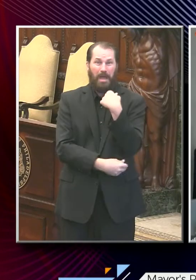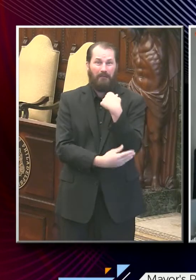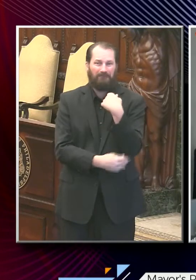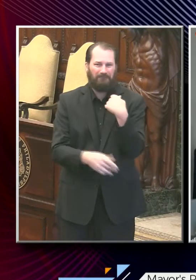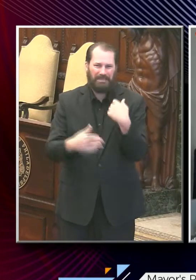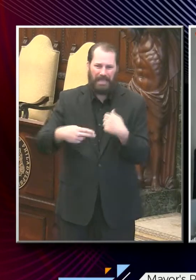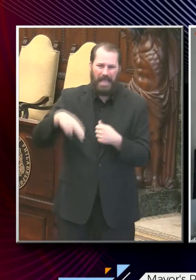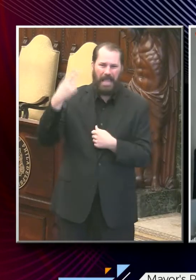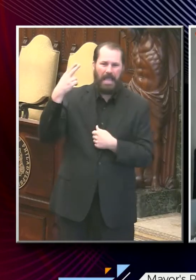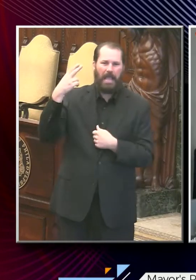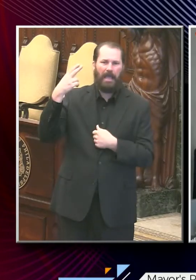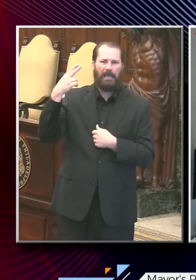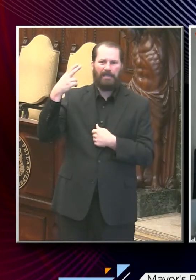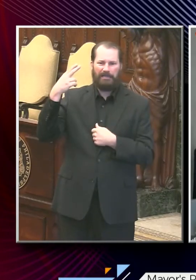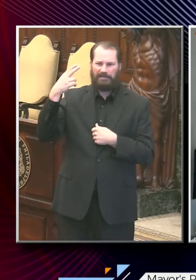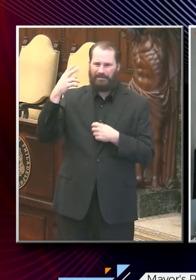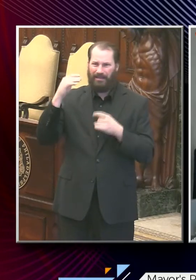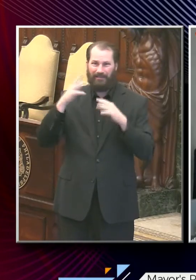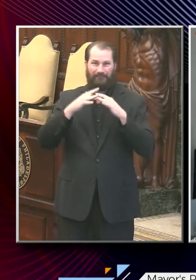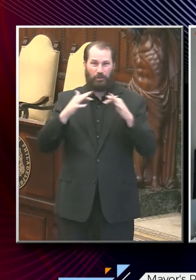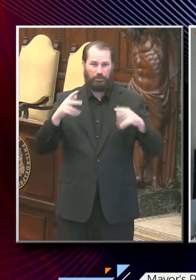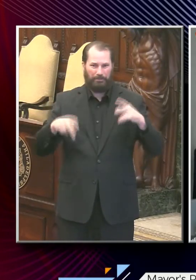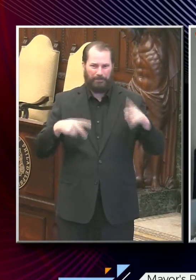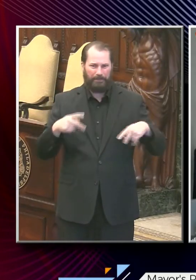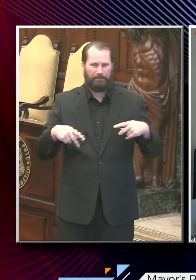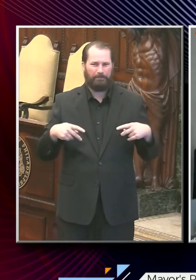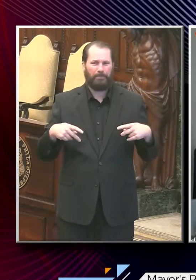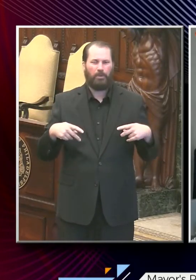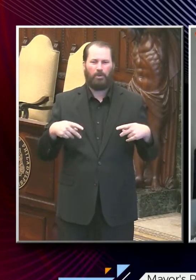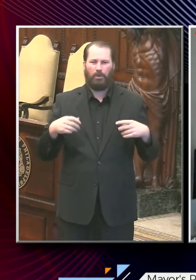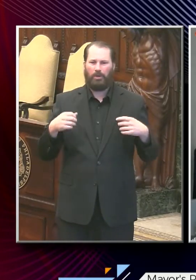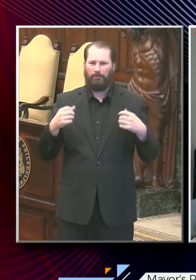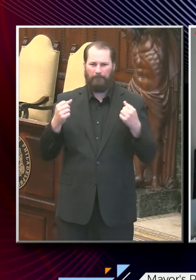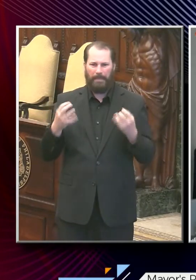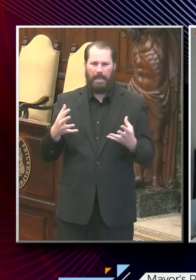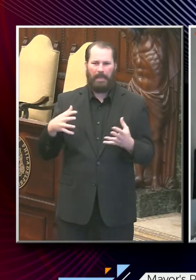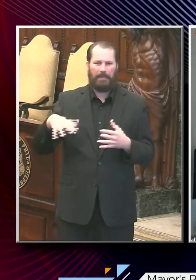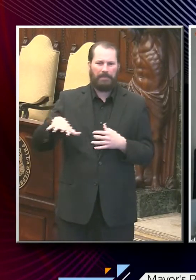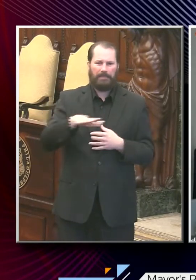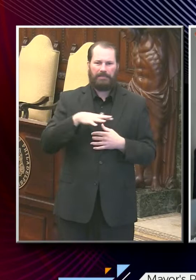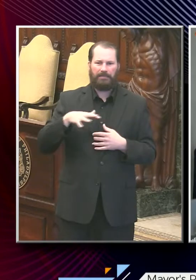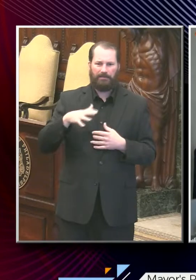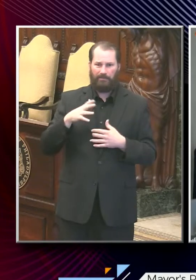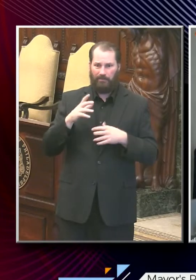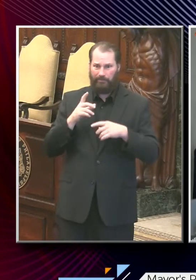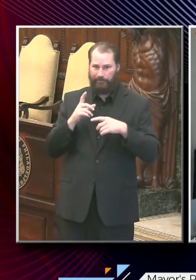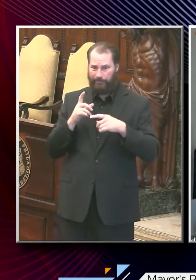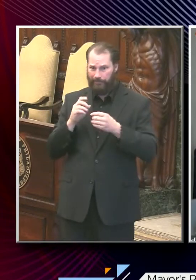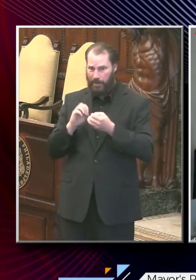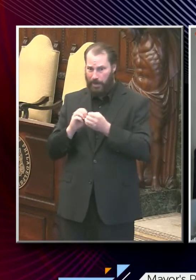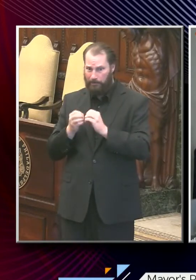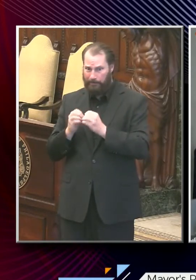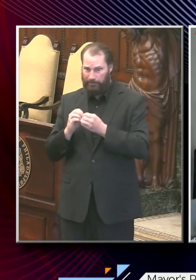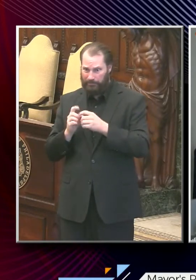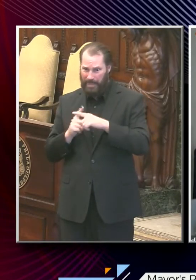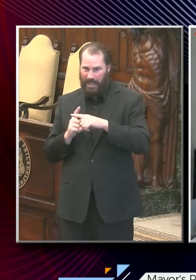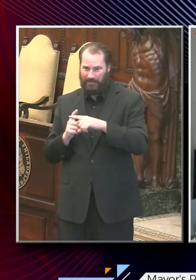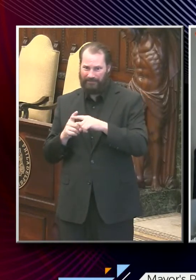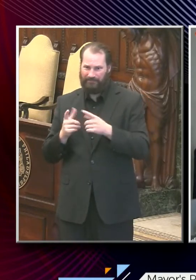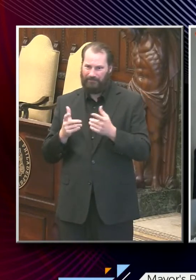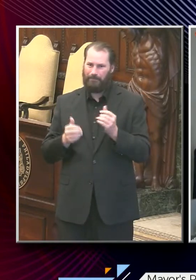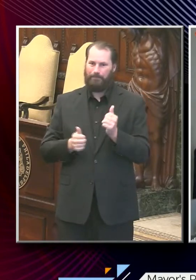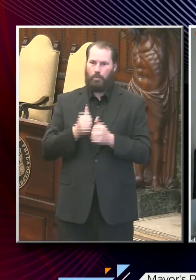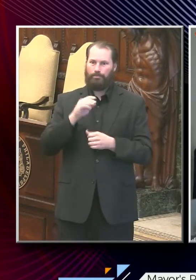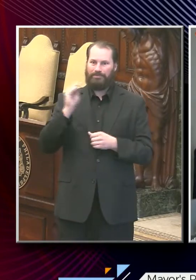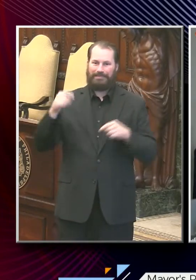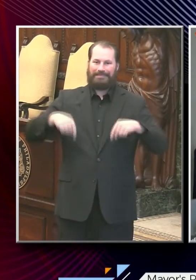And we've had the highest case counts throughout this entire epidemic. So we don't want to become another Miami. another Houston. We want to truly reopen with